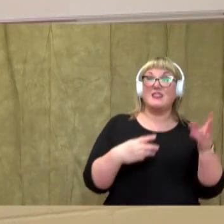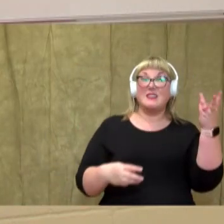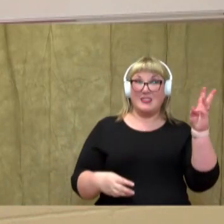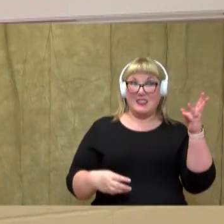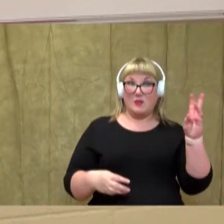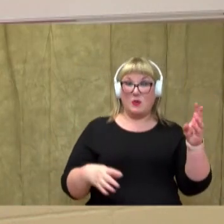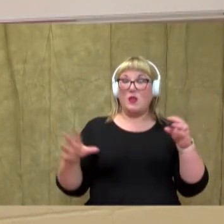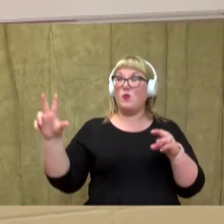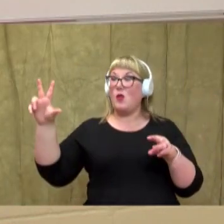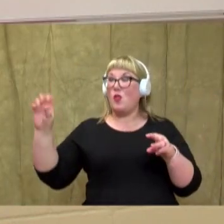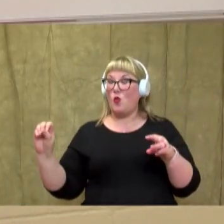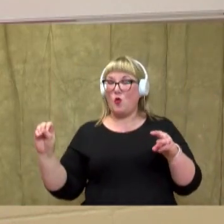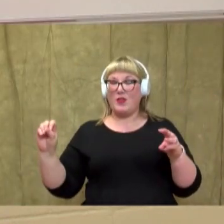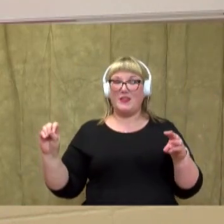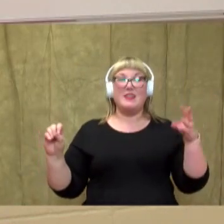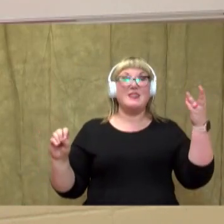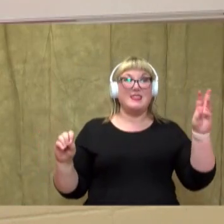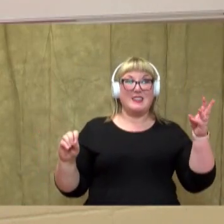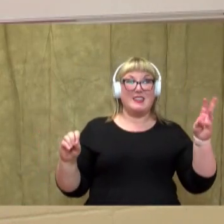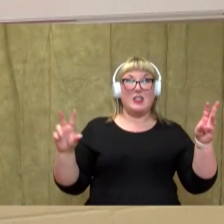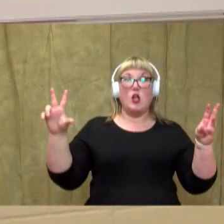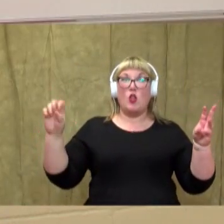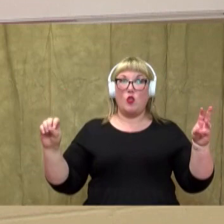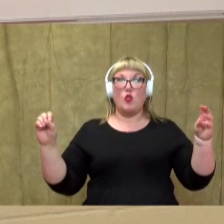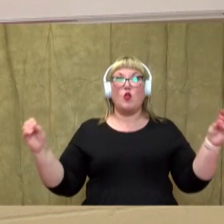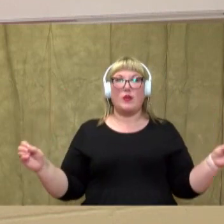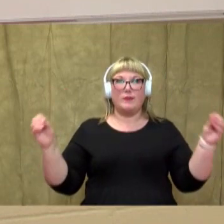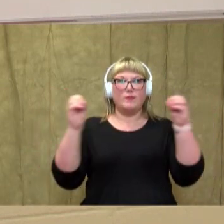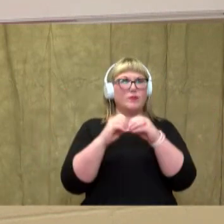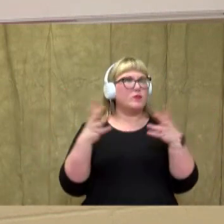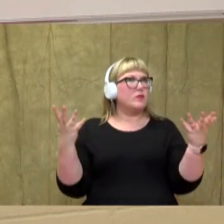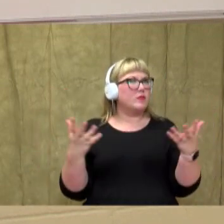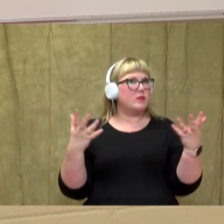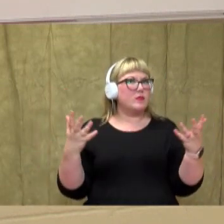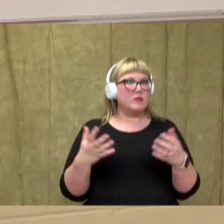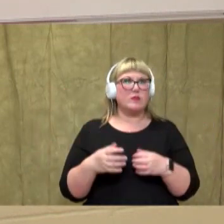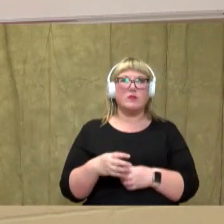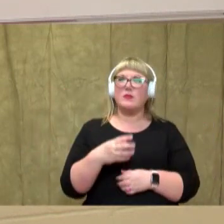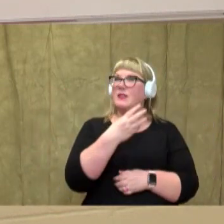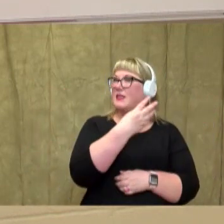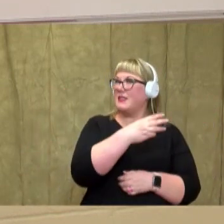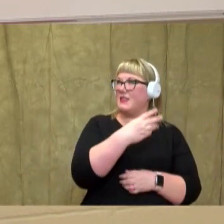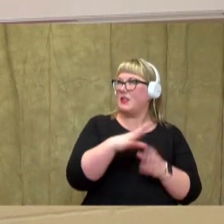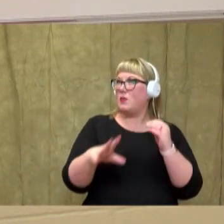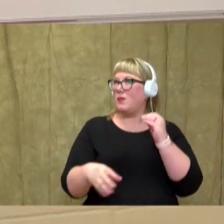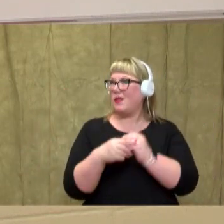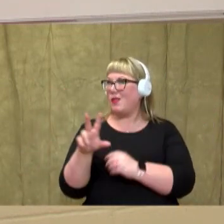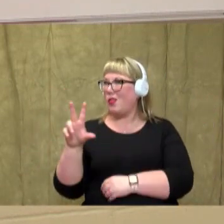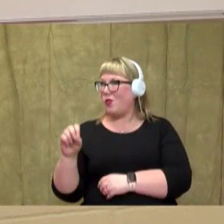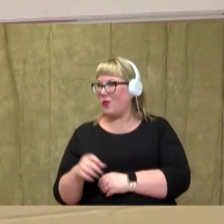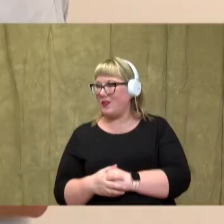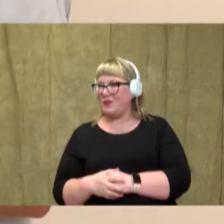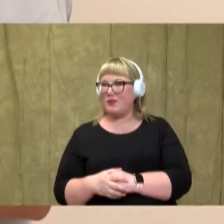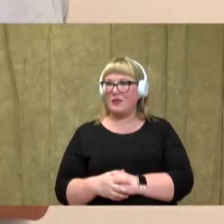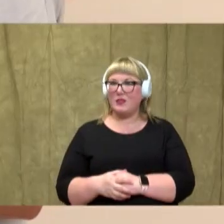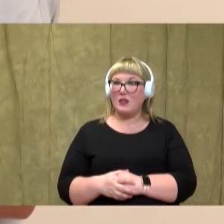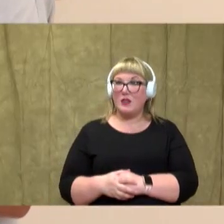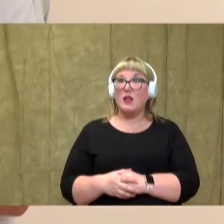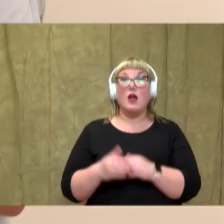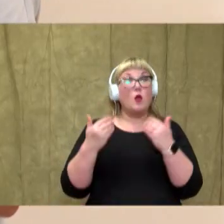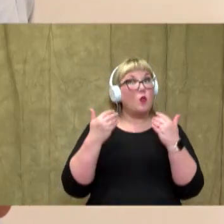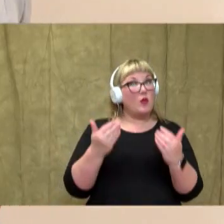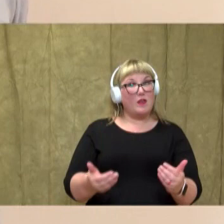16 plus 30. We're going to do it together. 16 plus 30. I went